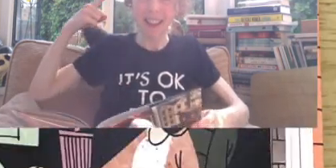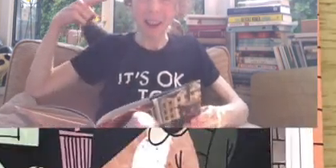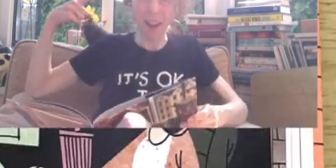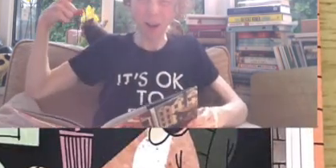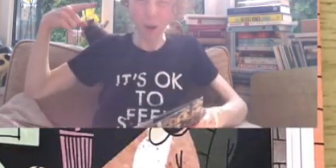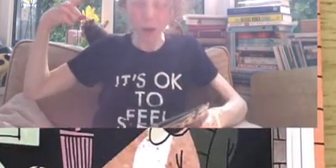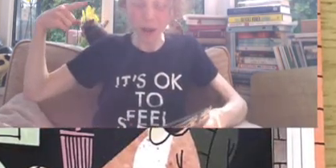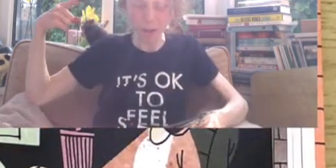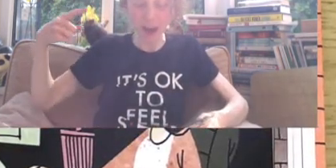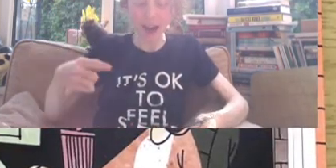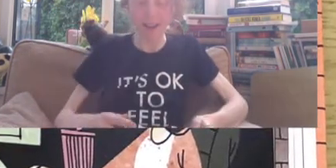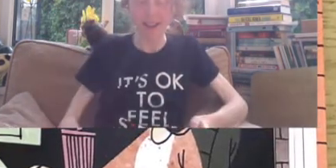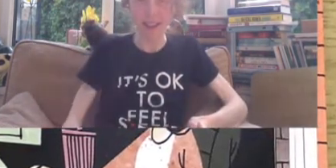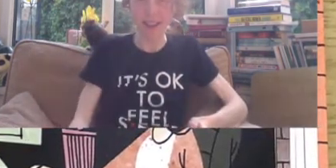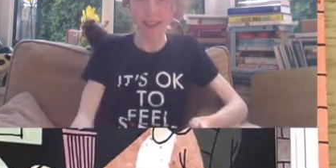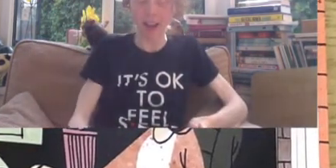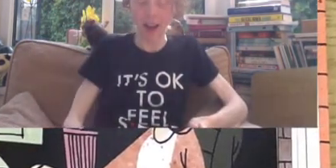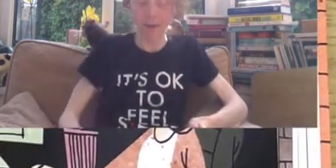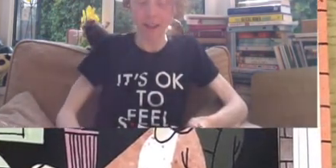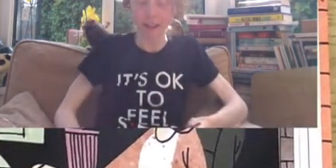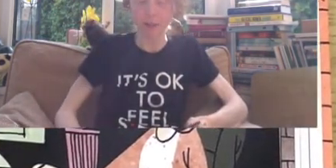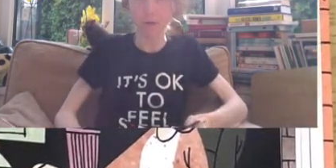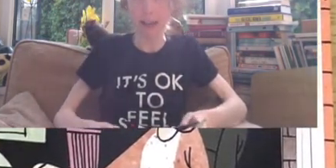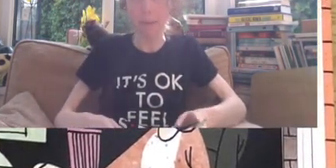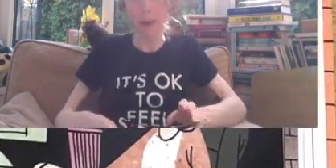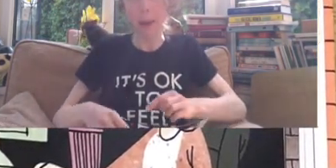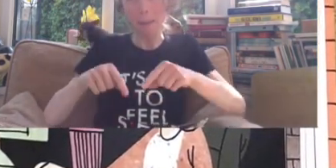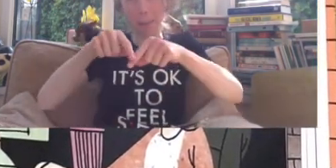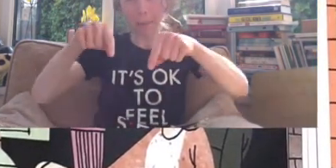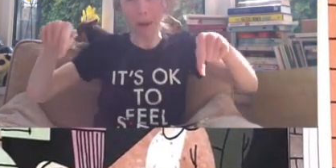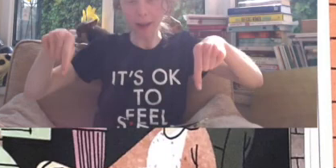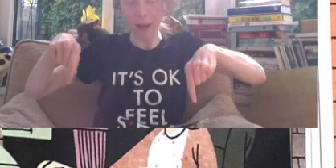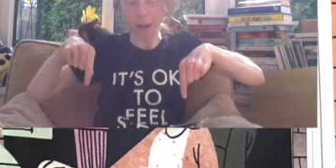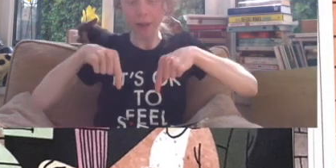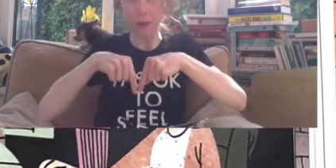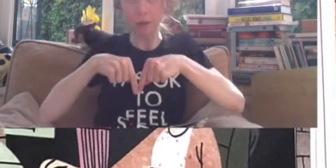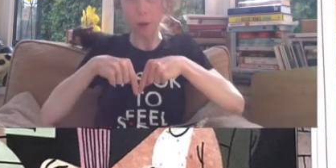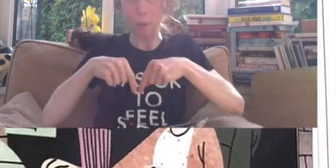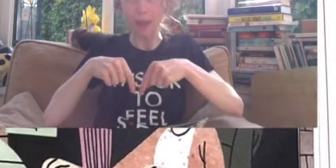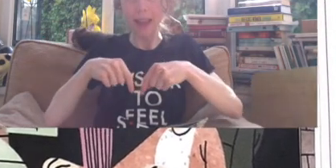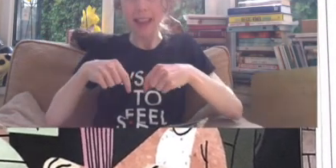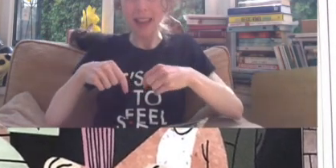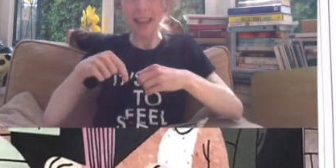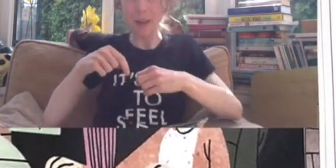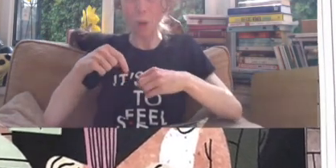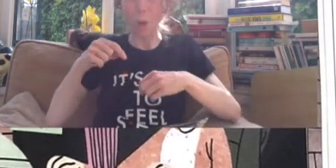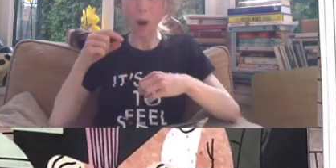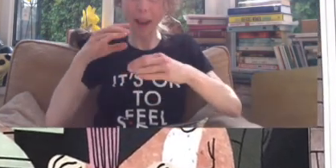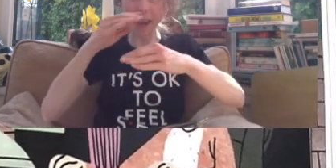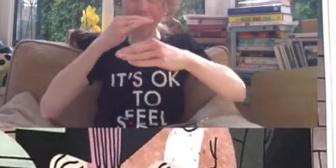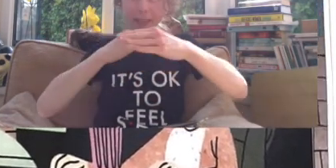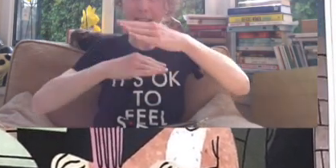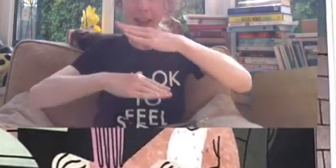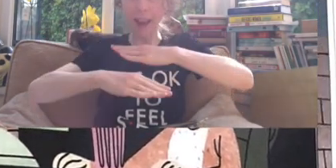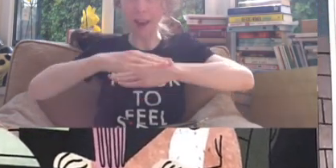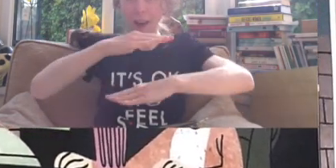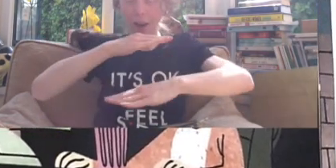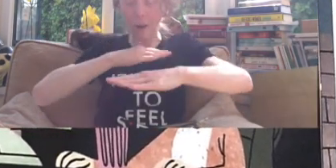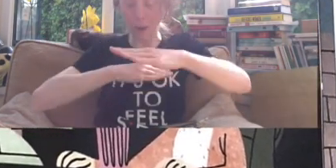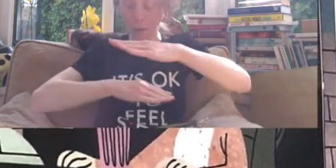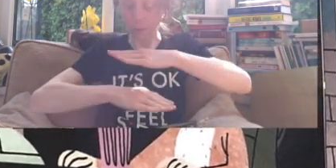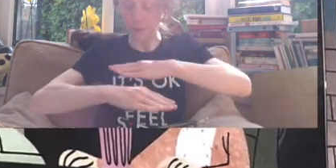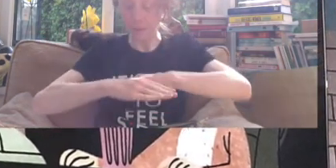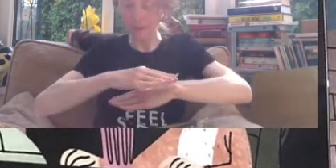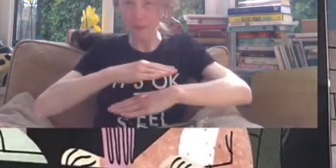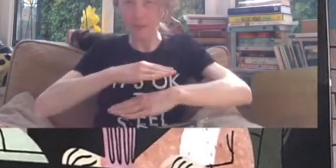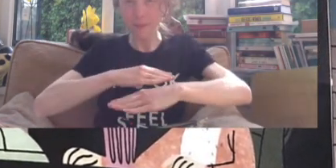Outside, car horns blast and sirens scream, but my classroom is quiet and